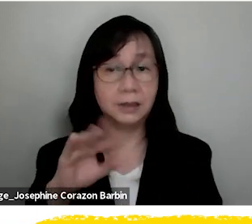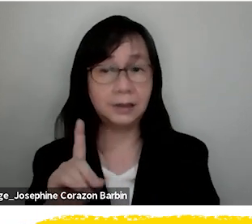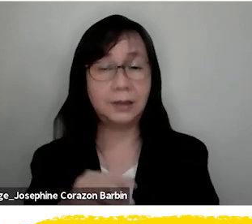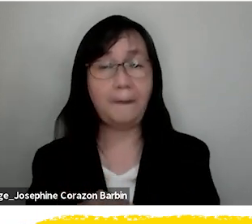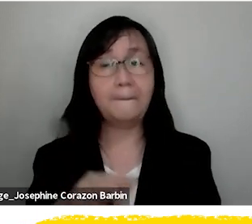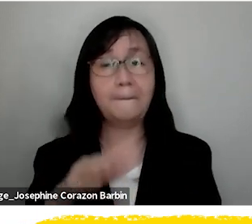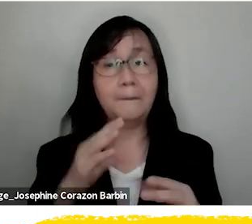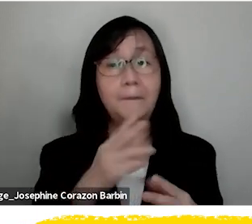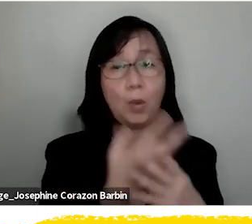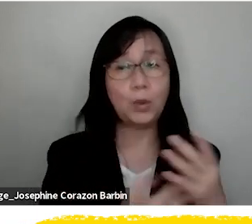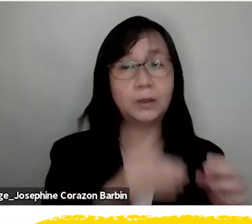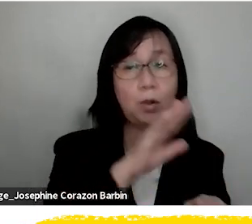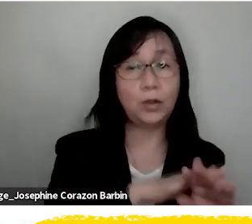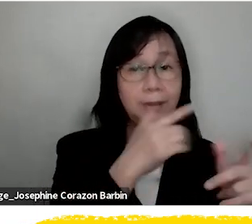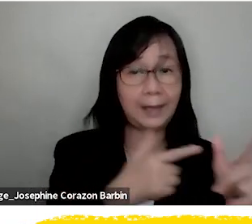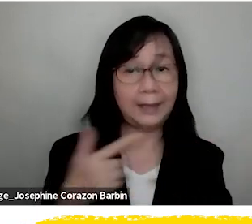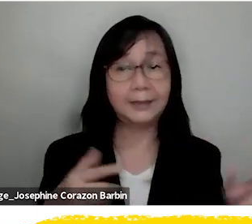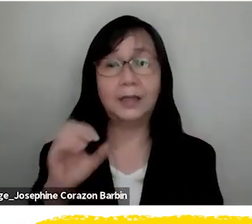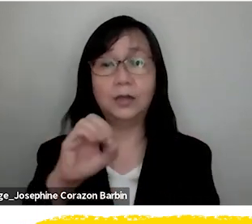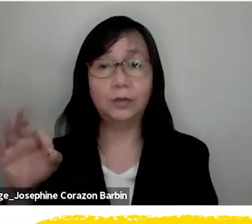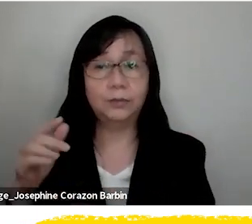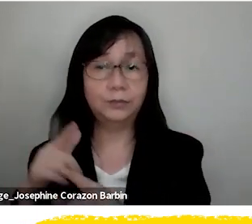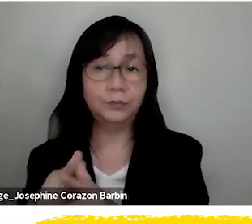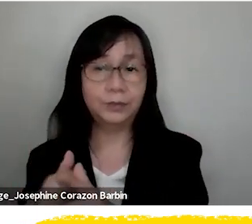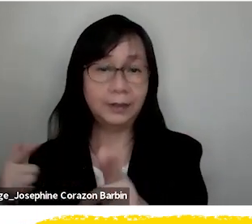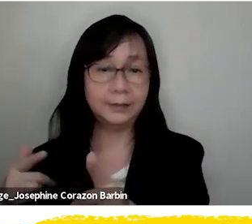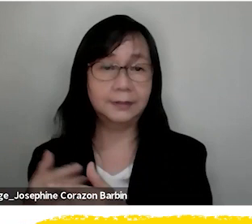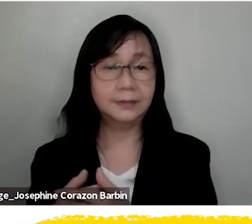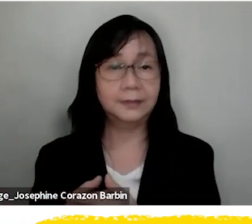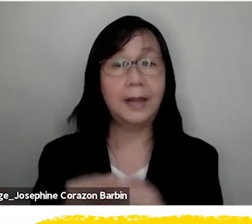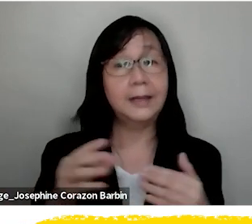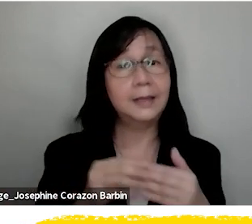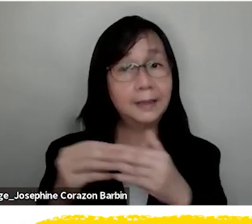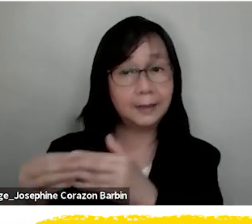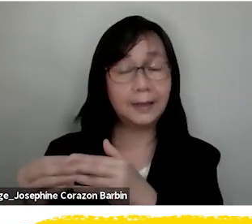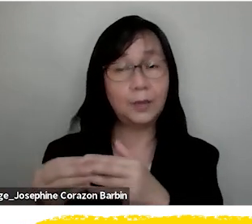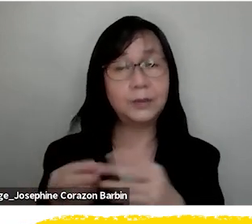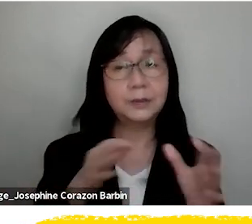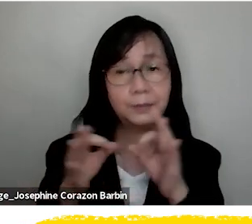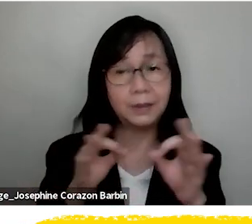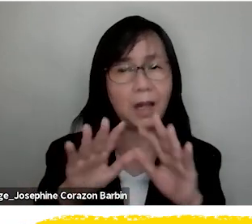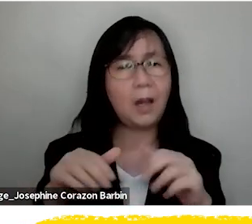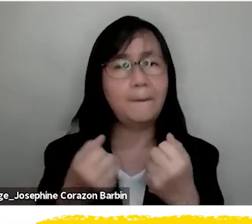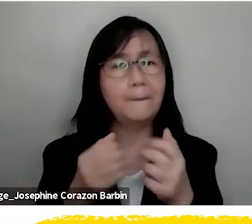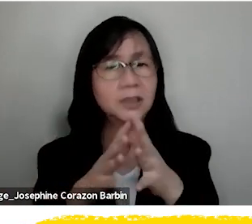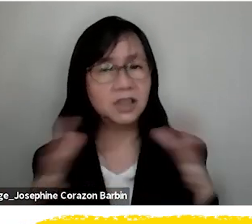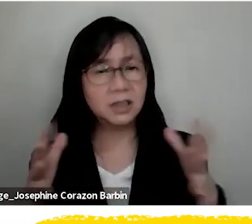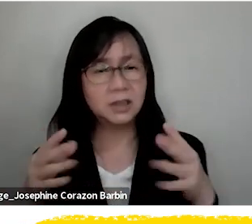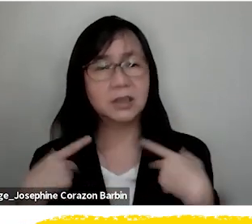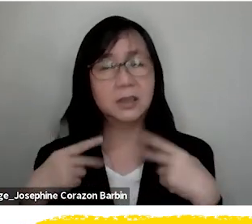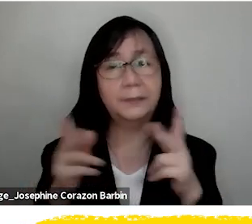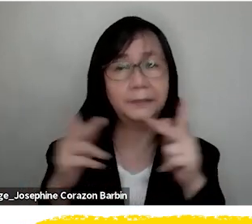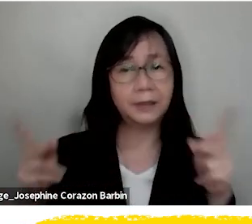and offline. And the guide explains how much the online environment is a place